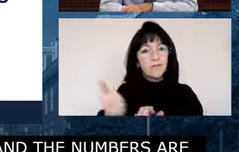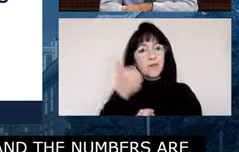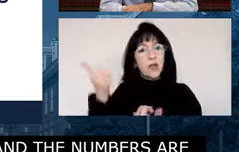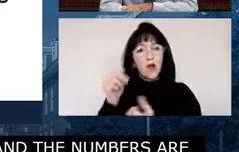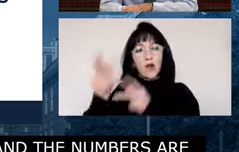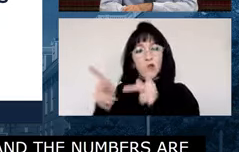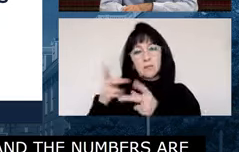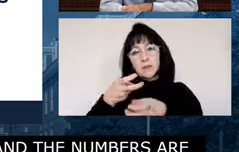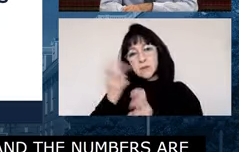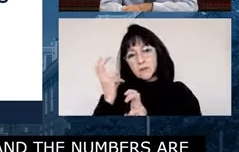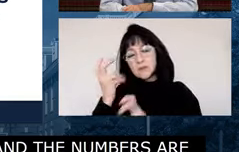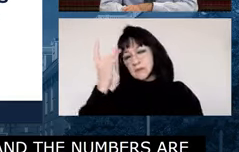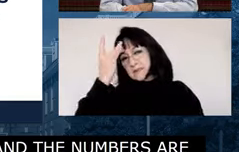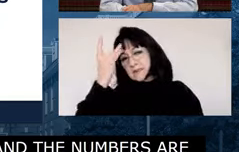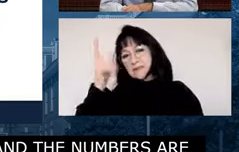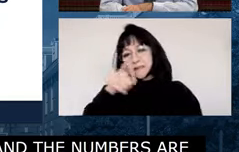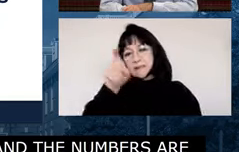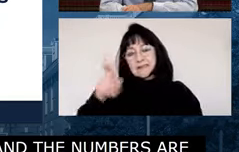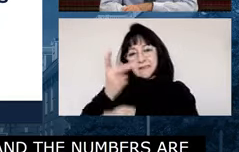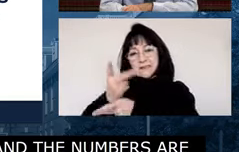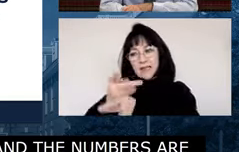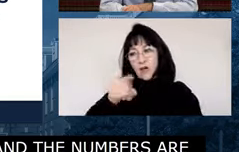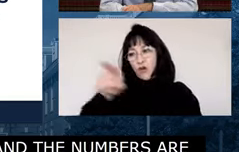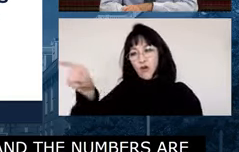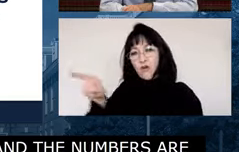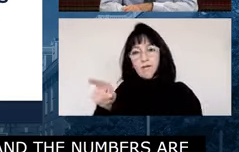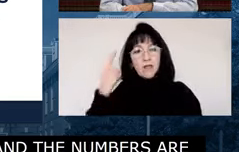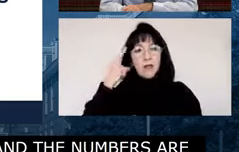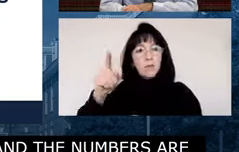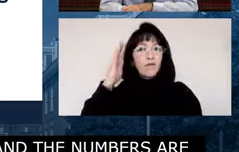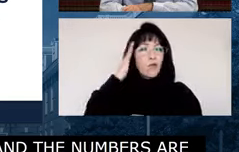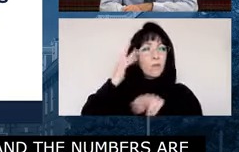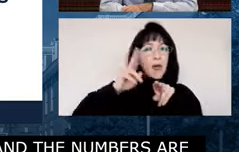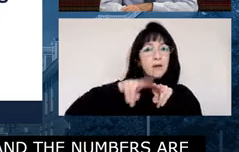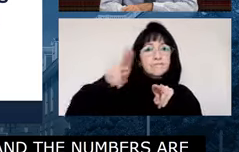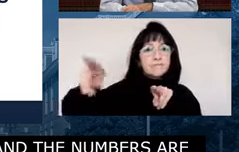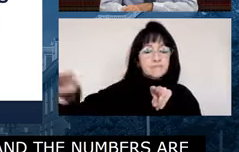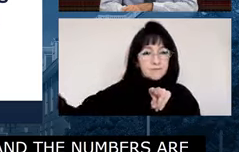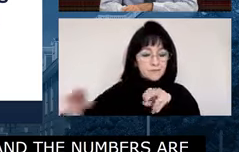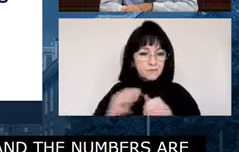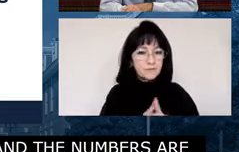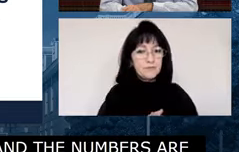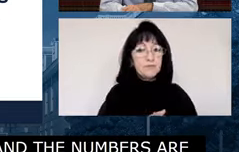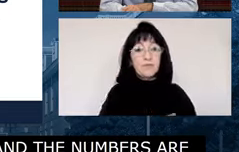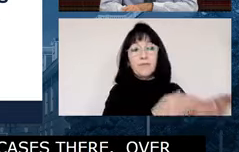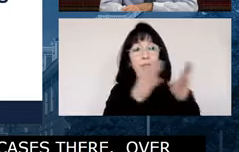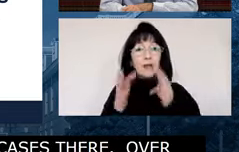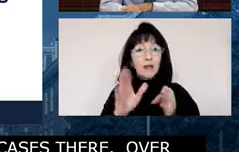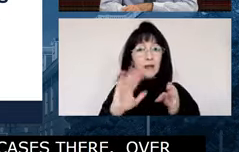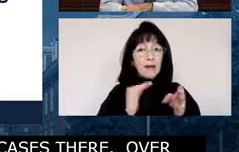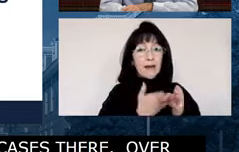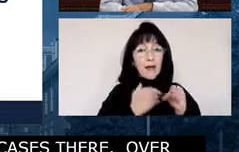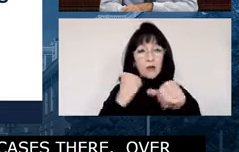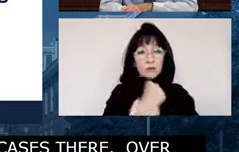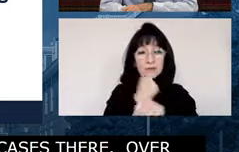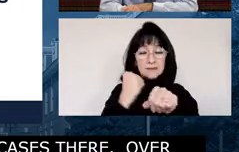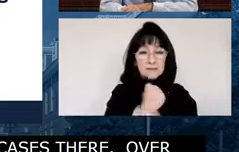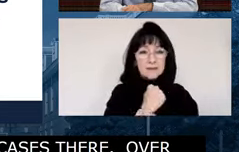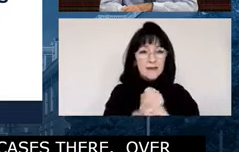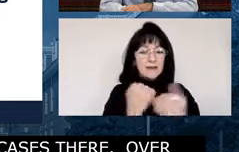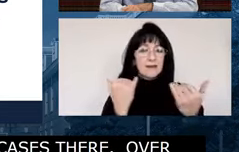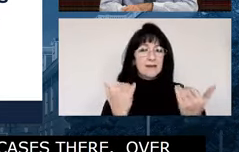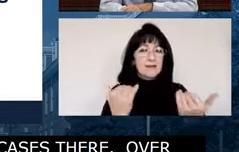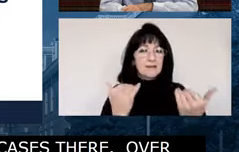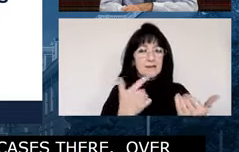new positive cases, though, were up over 3,000 a day on the 7-day moving average, and so down 40%